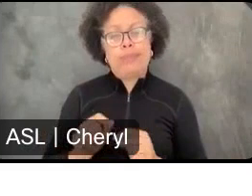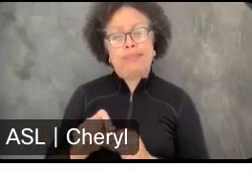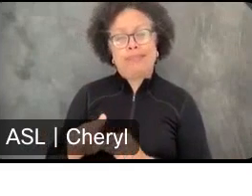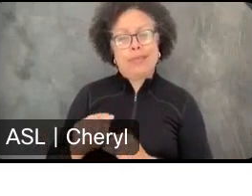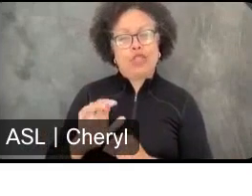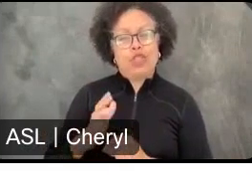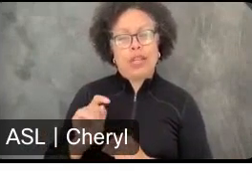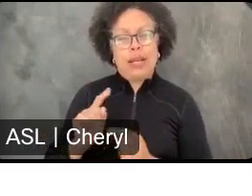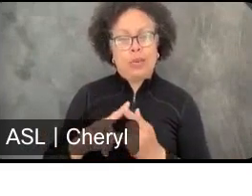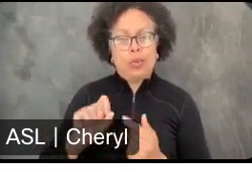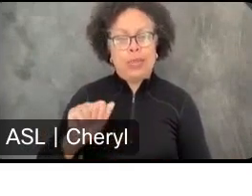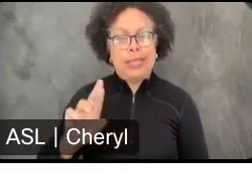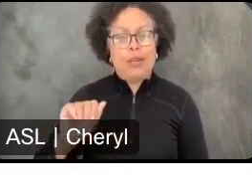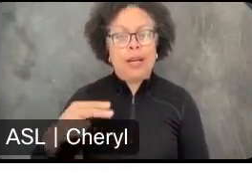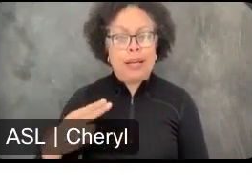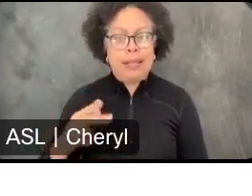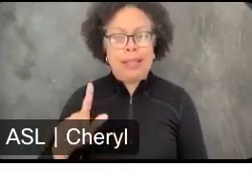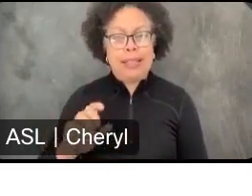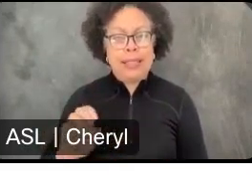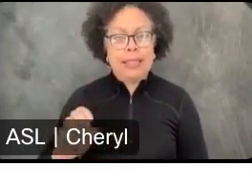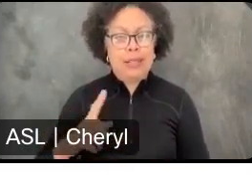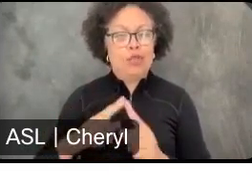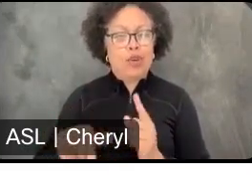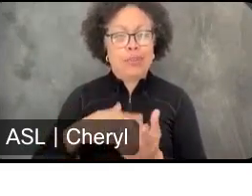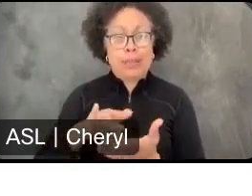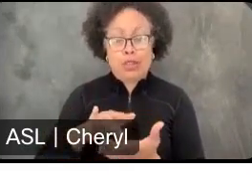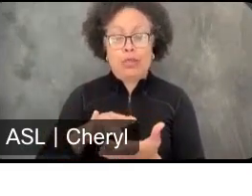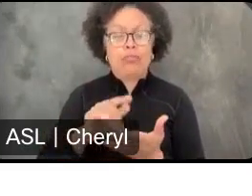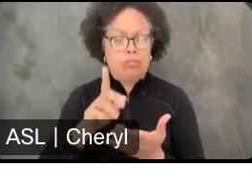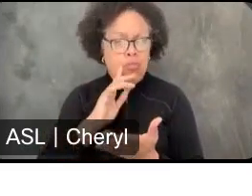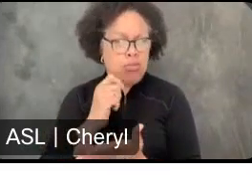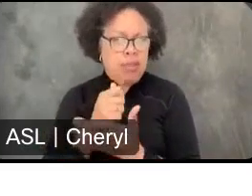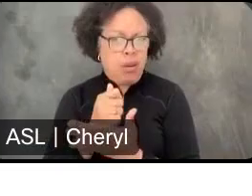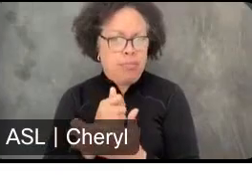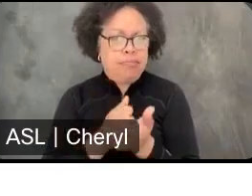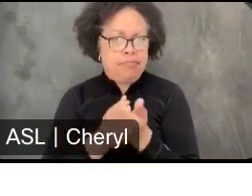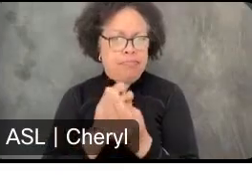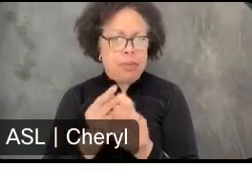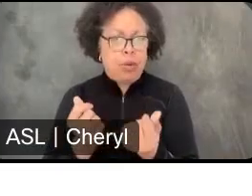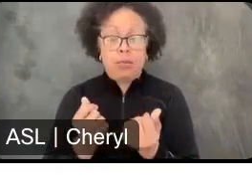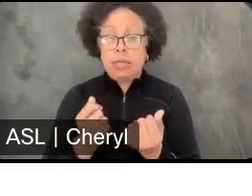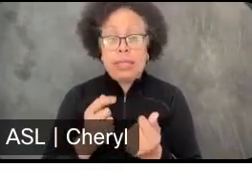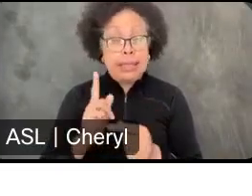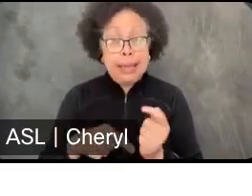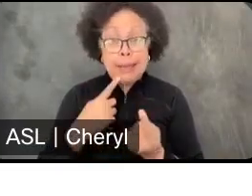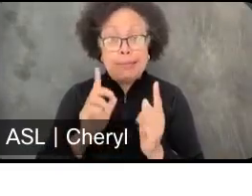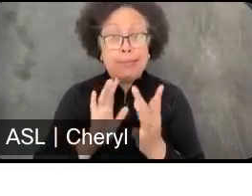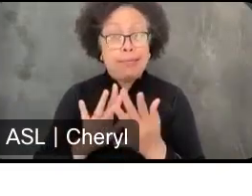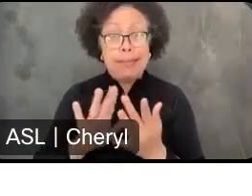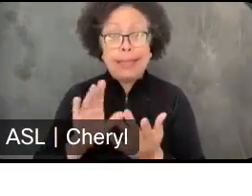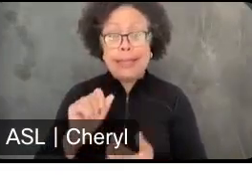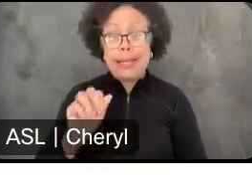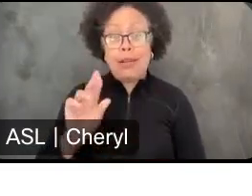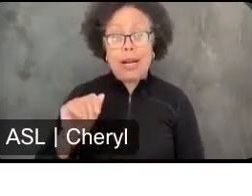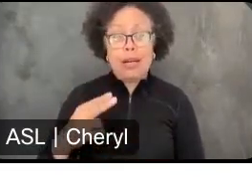Lee, also with the Center for Assistance. If you are unable to contact Sarah, please reach out to